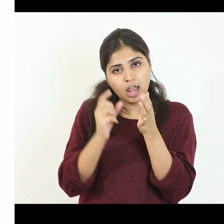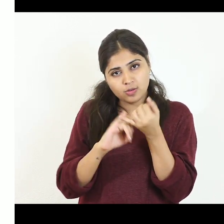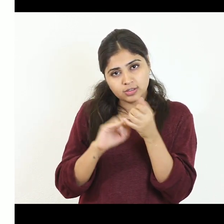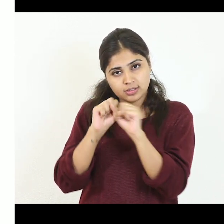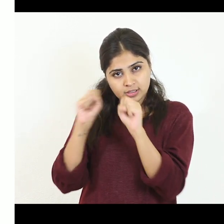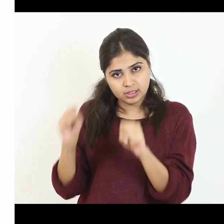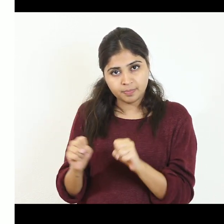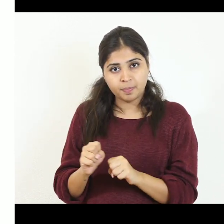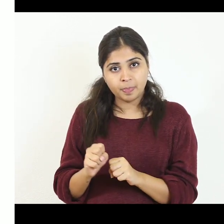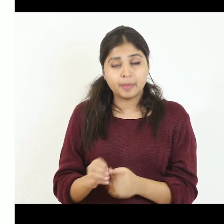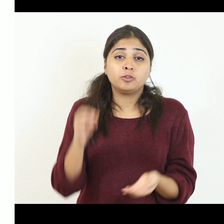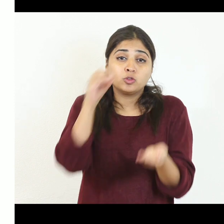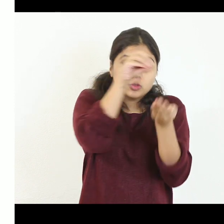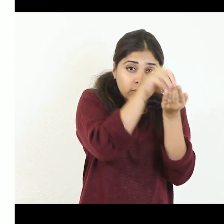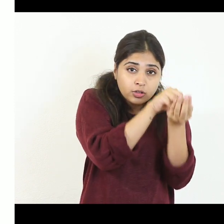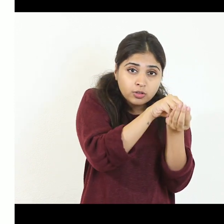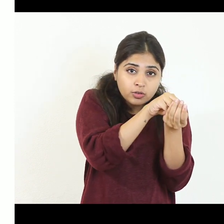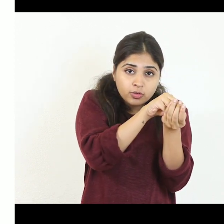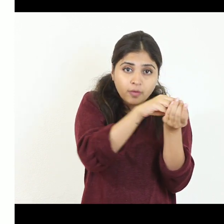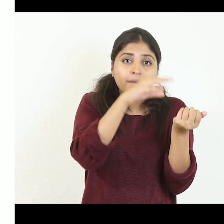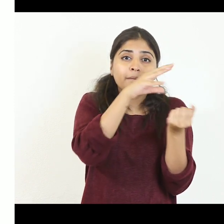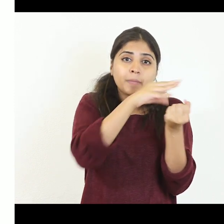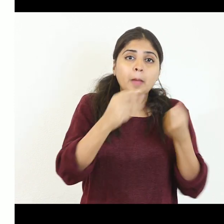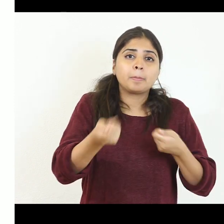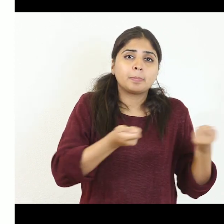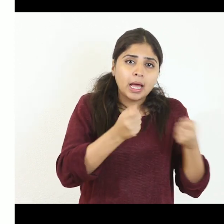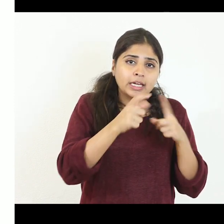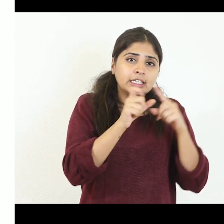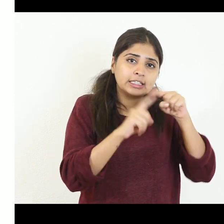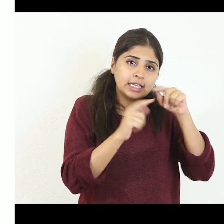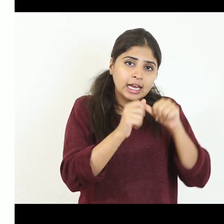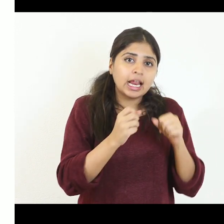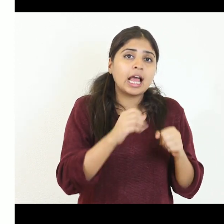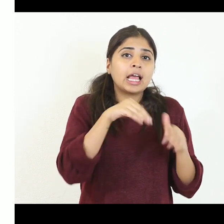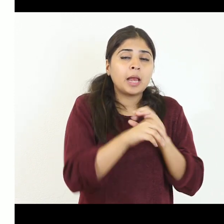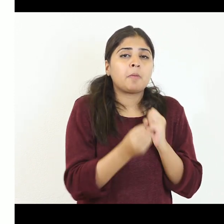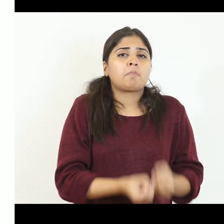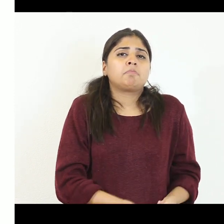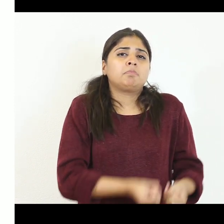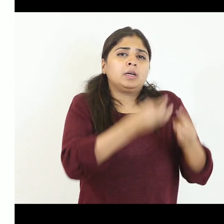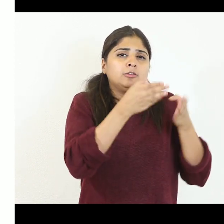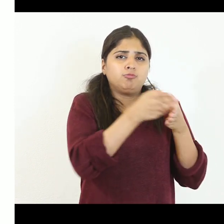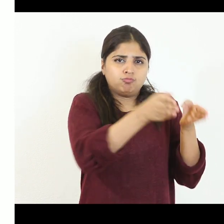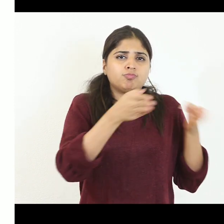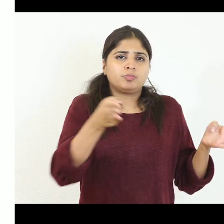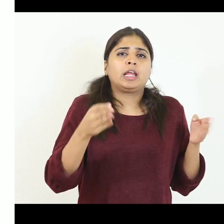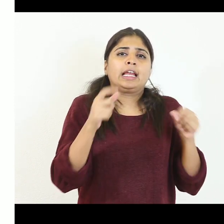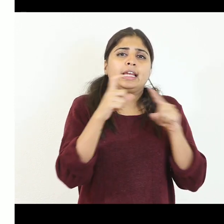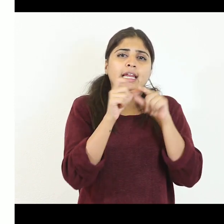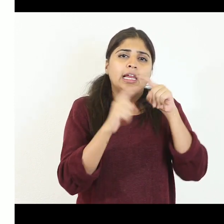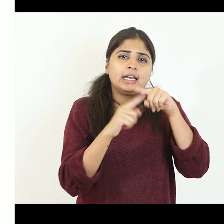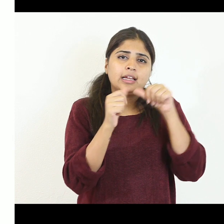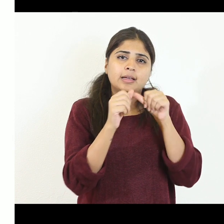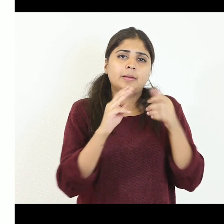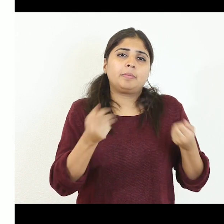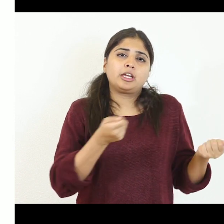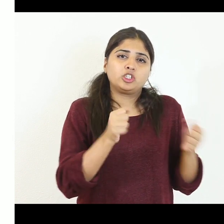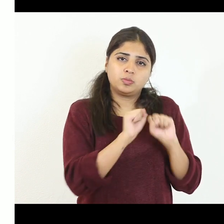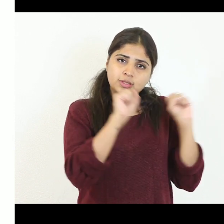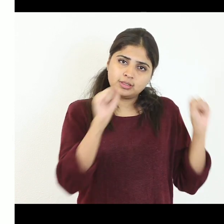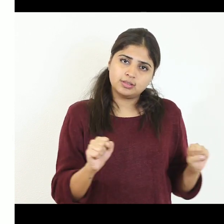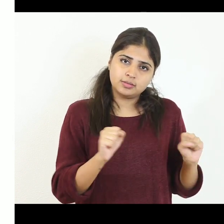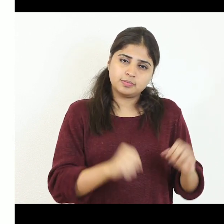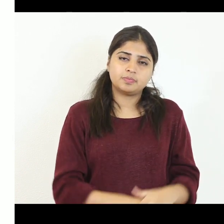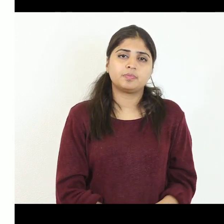Provide data access to business analysts and information technology professionals.